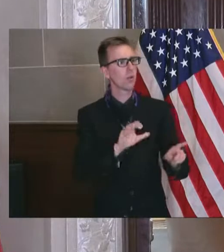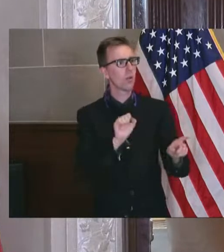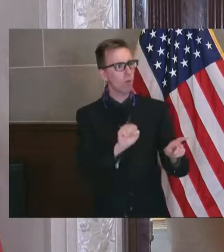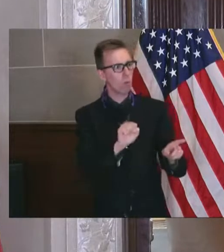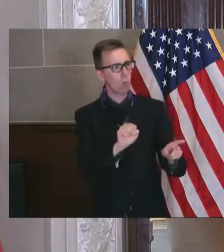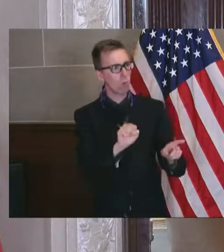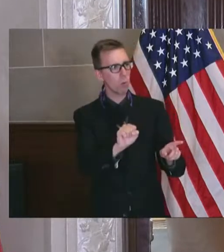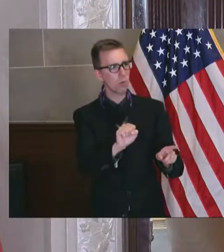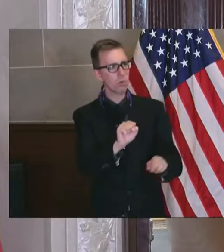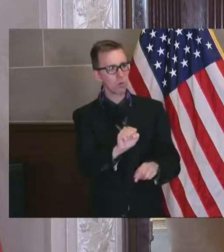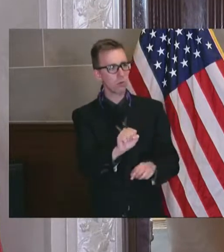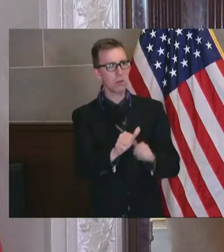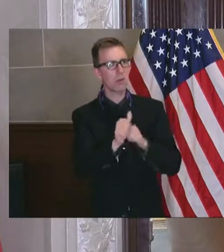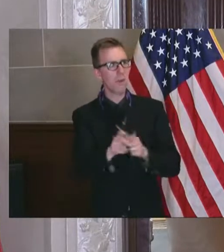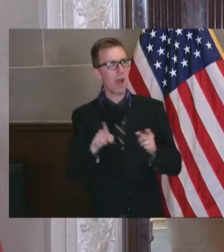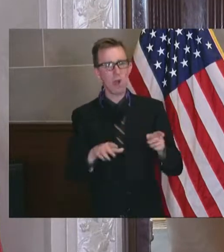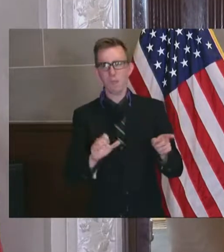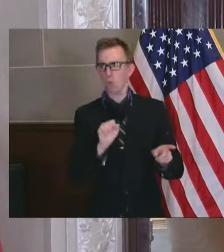follow-up question.